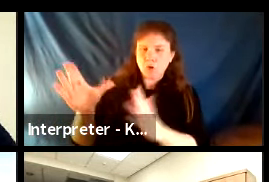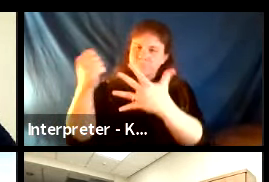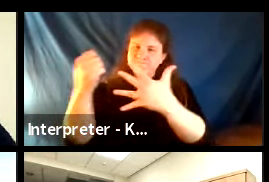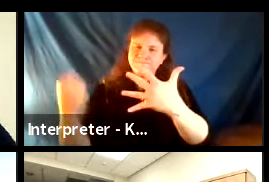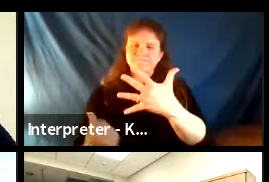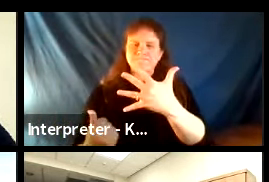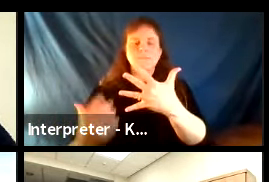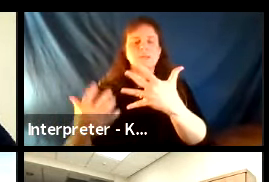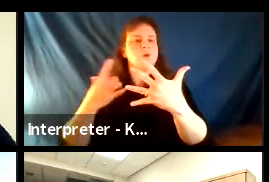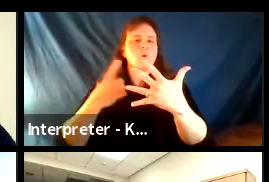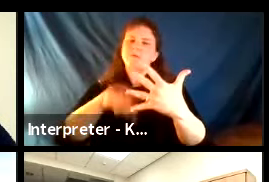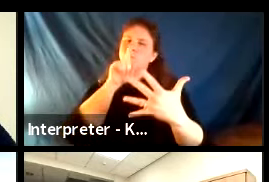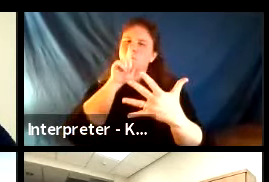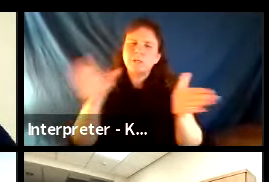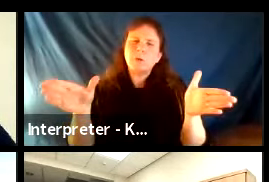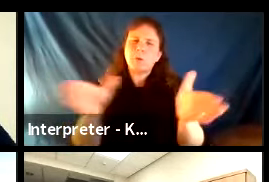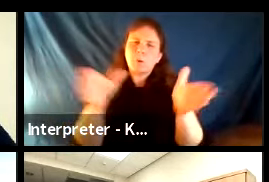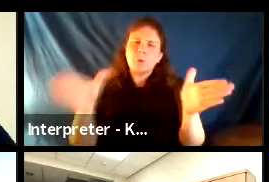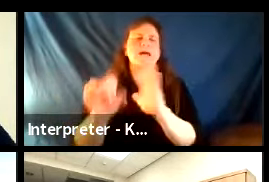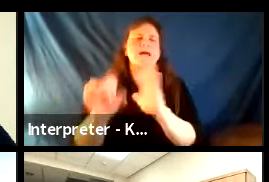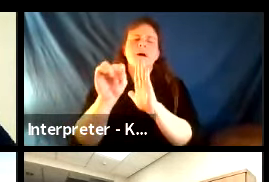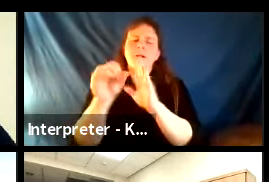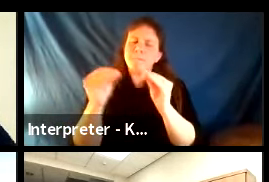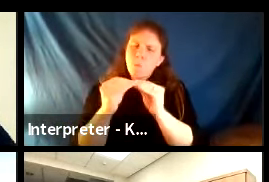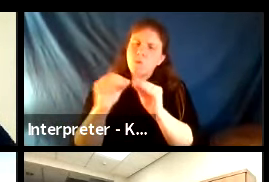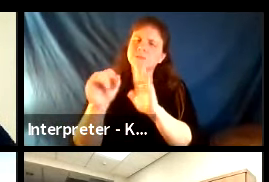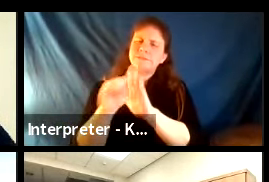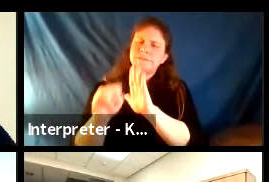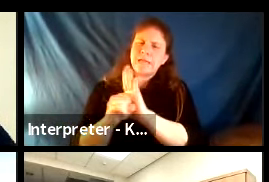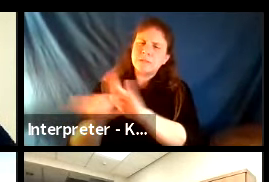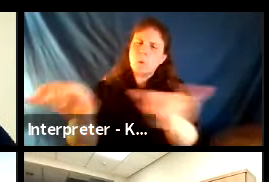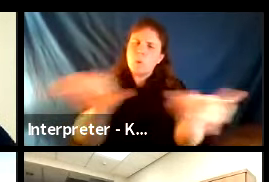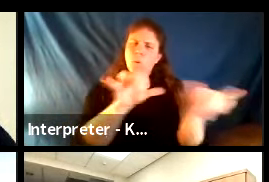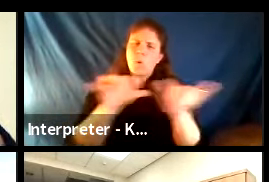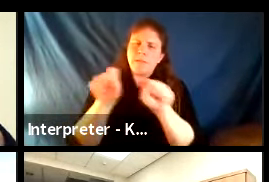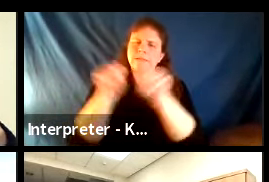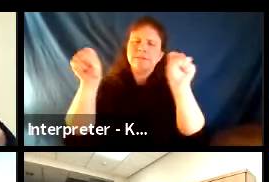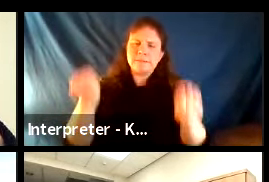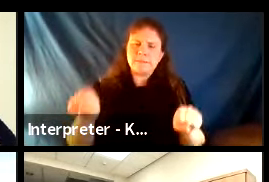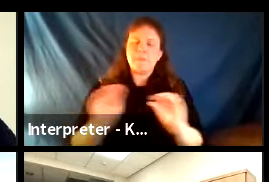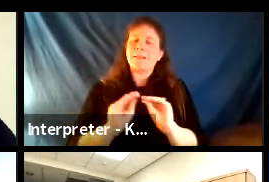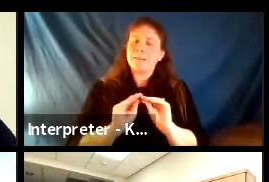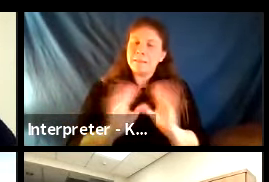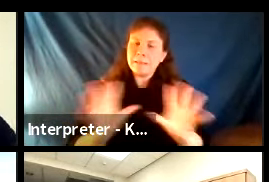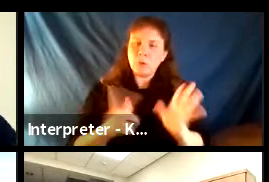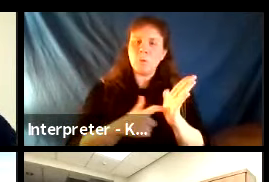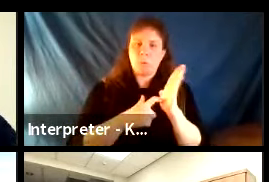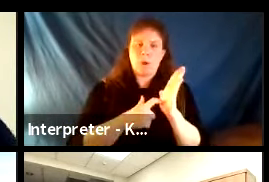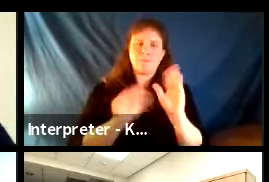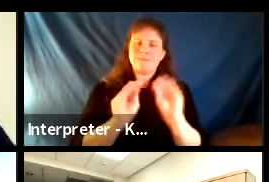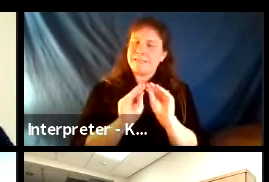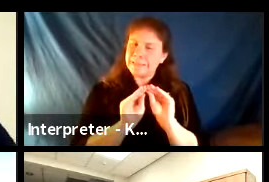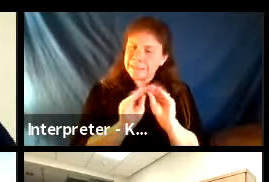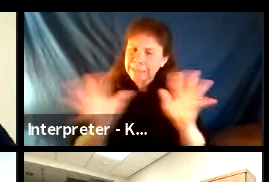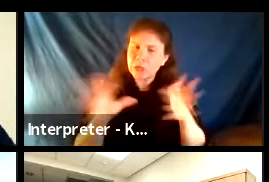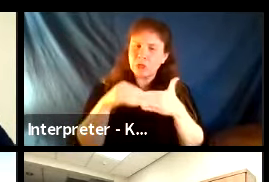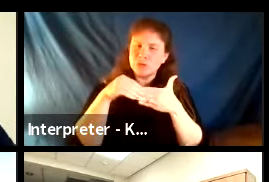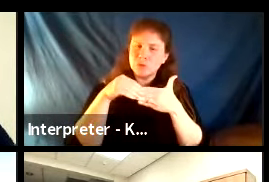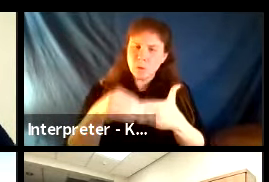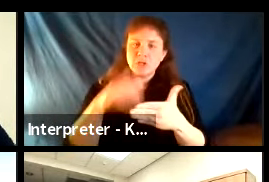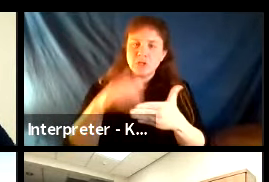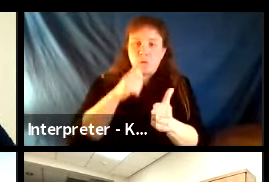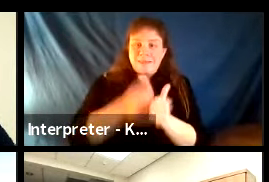again, as many have said, some sort of a statewide system, real clear requirements or direction to counties that this is how it happens.